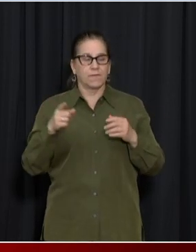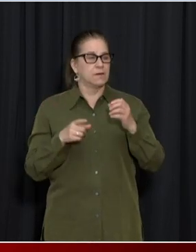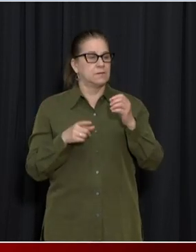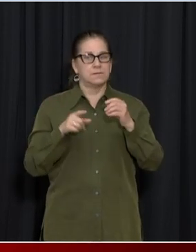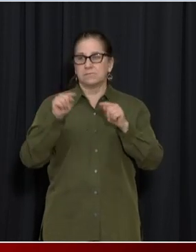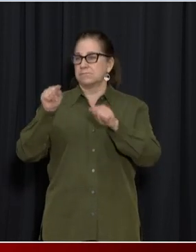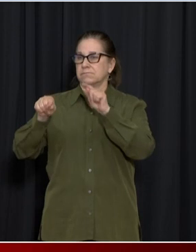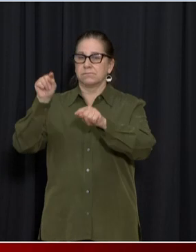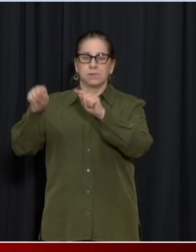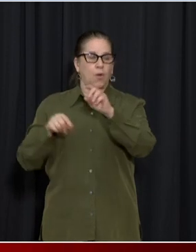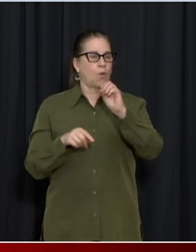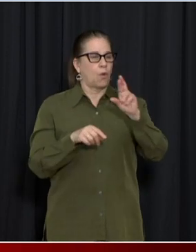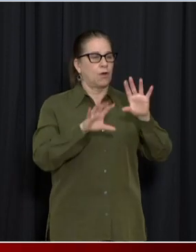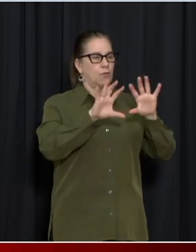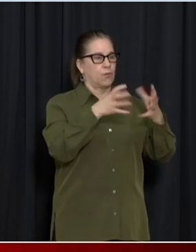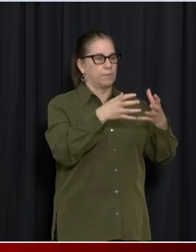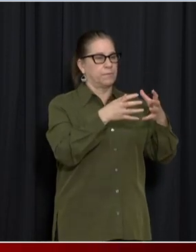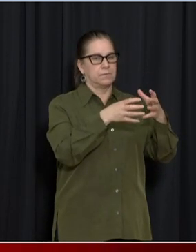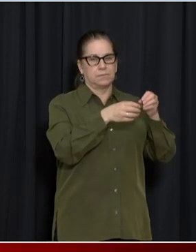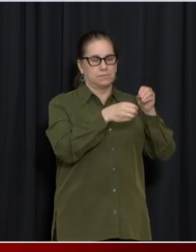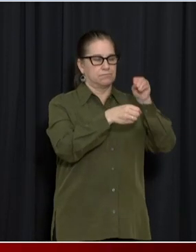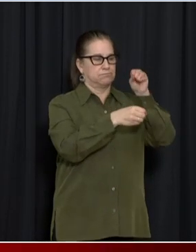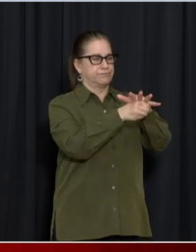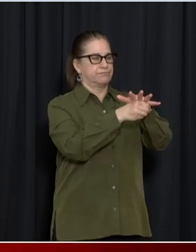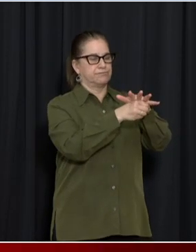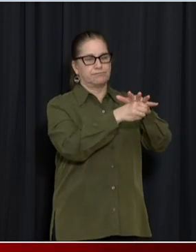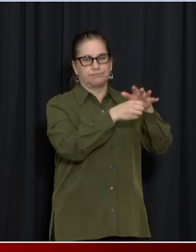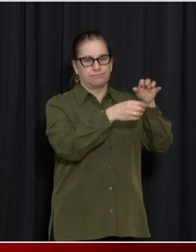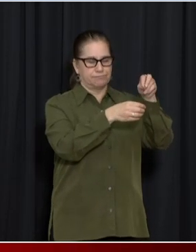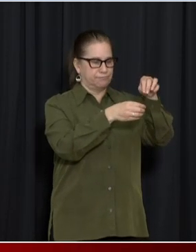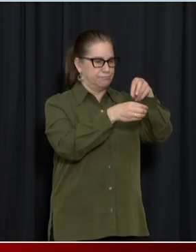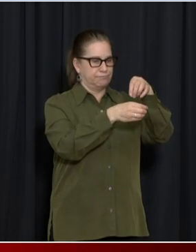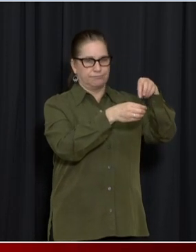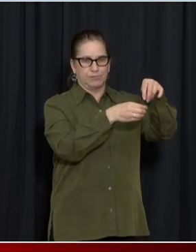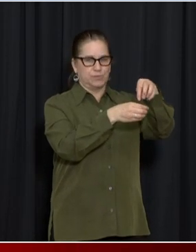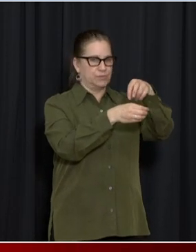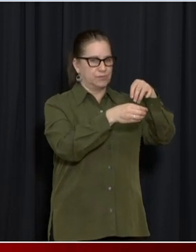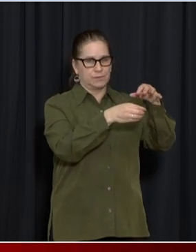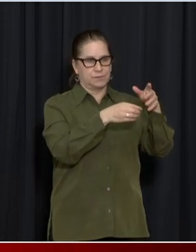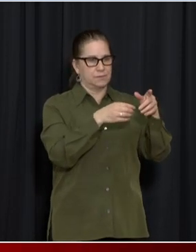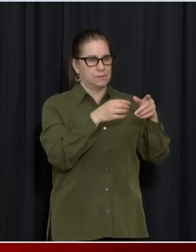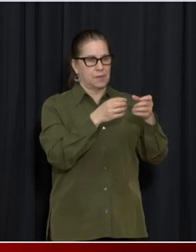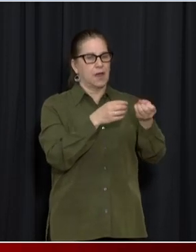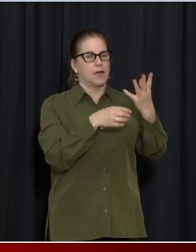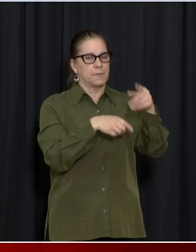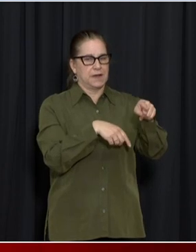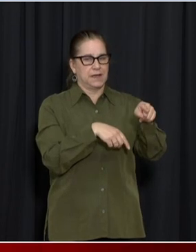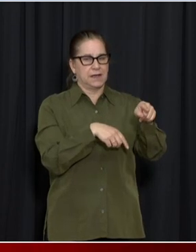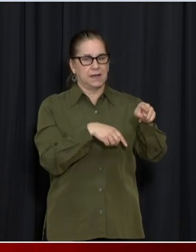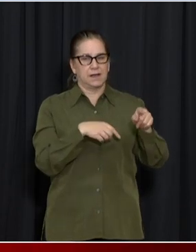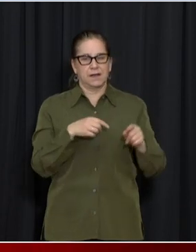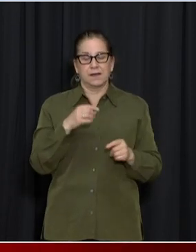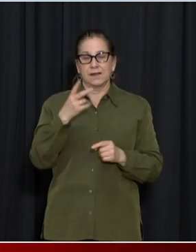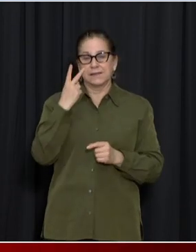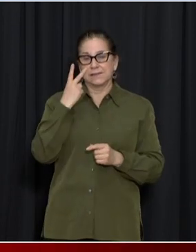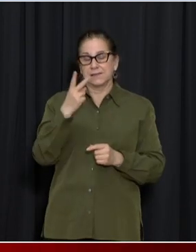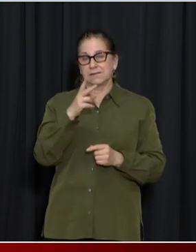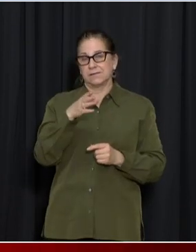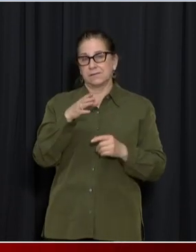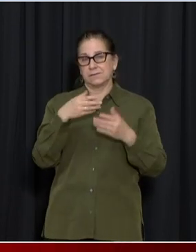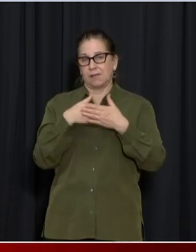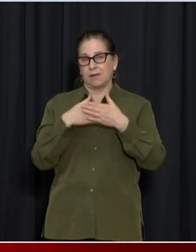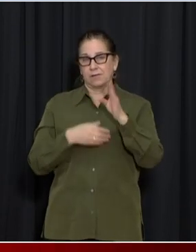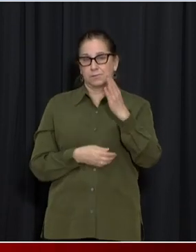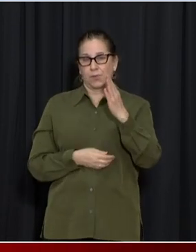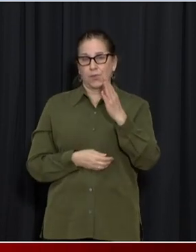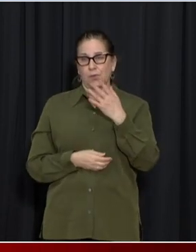remove, if you go to the next slide, and only look at the blue line, which are the cases that are occurring in